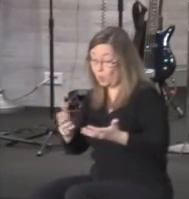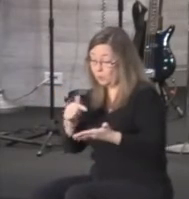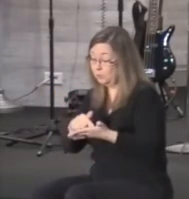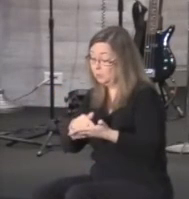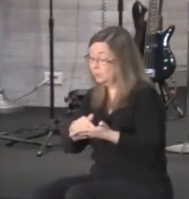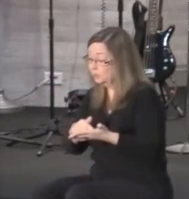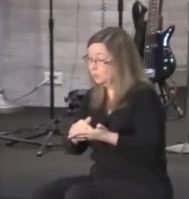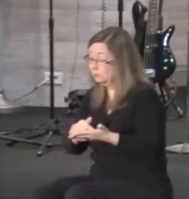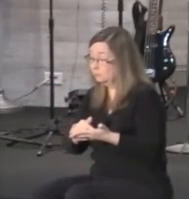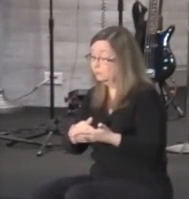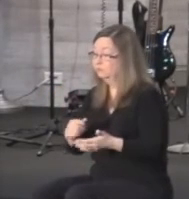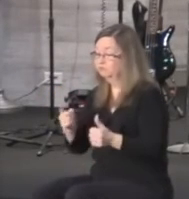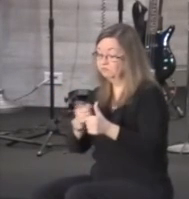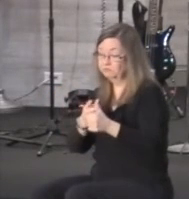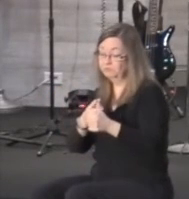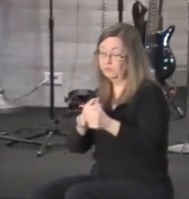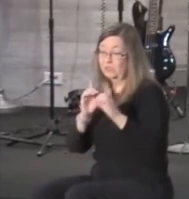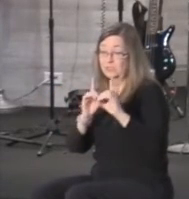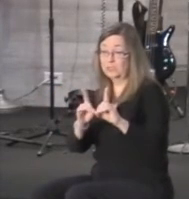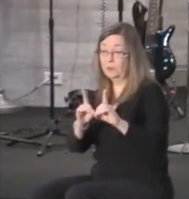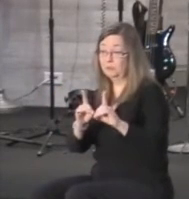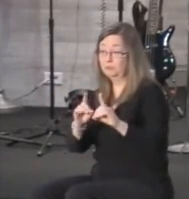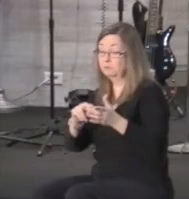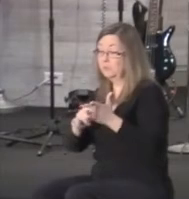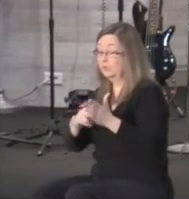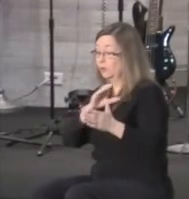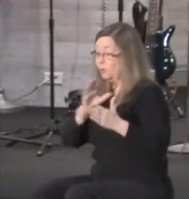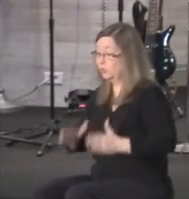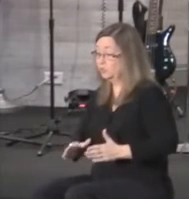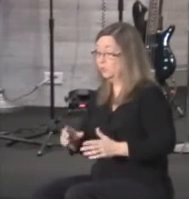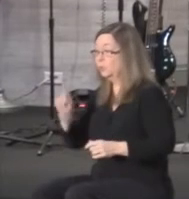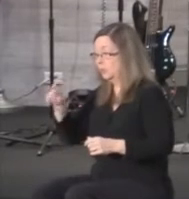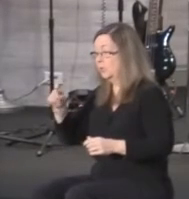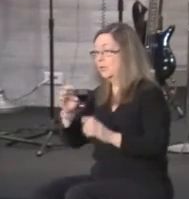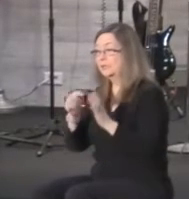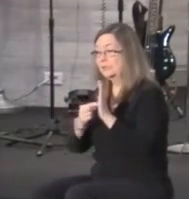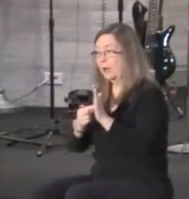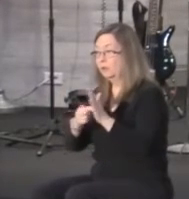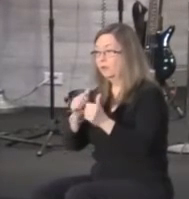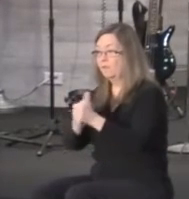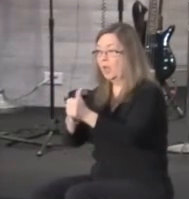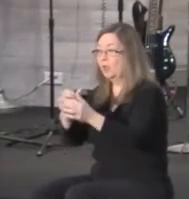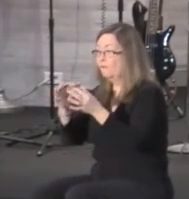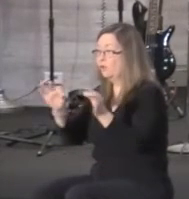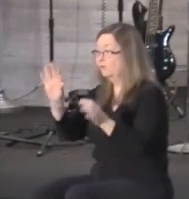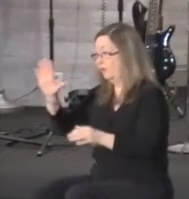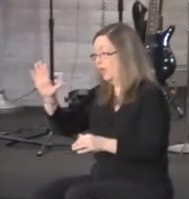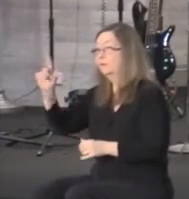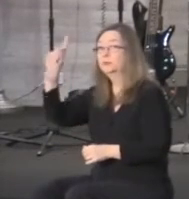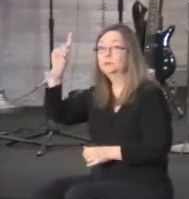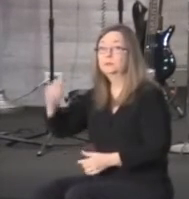consider. Number one, disciples or Christians need an example to follow. It's right there in verse 5.